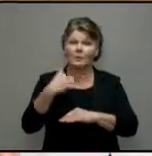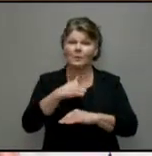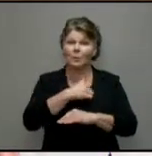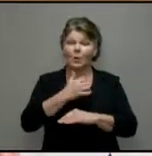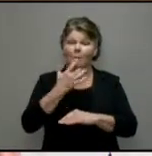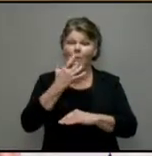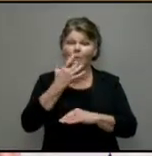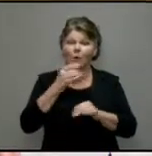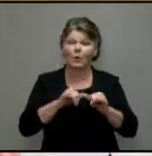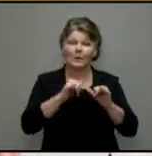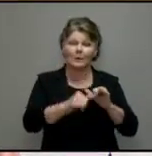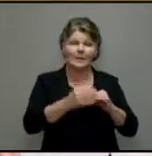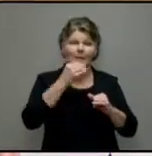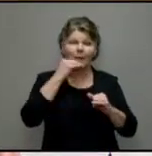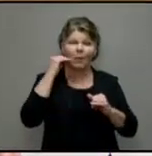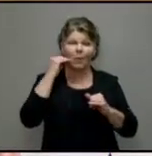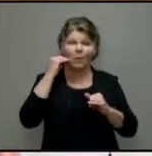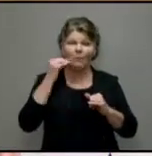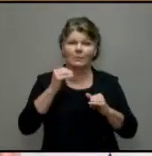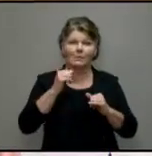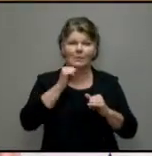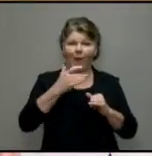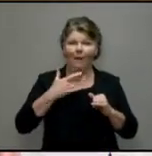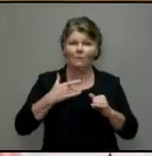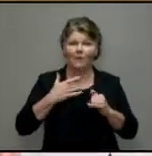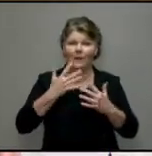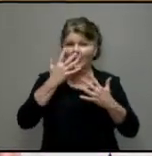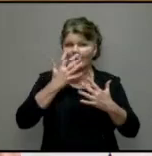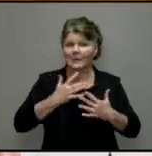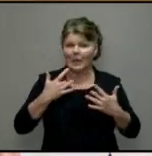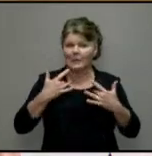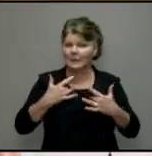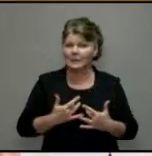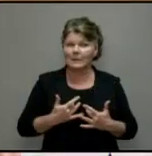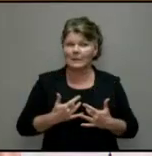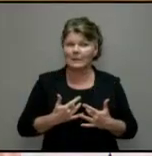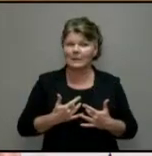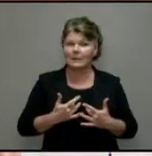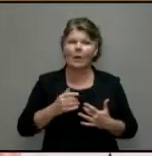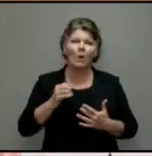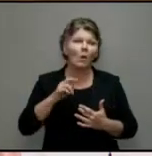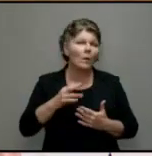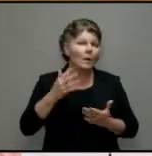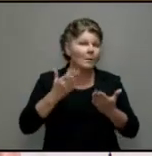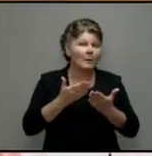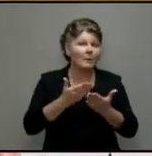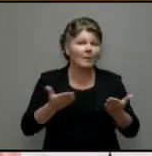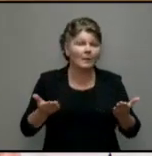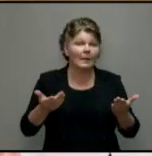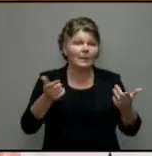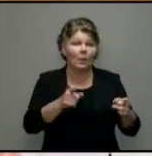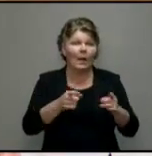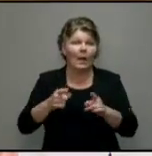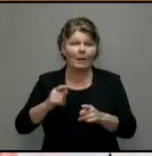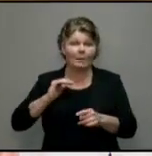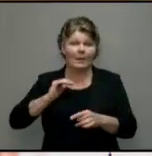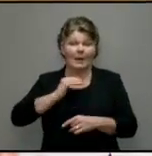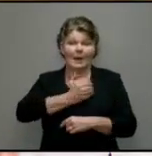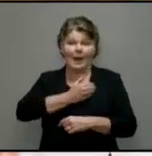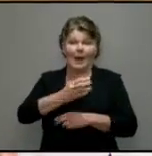no letdown after Christmas. But maybe because there are horrible things that are happening in our own